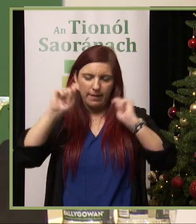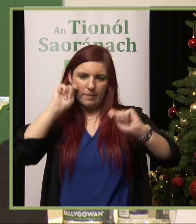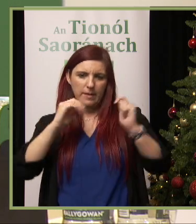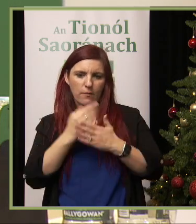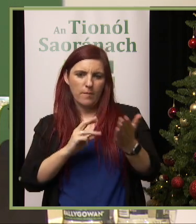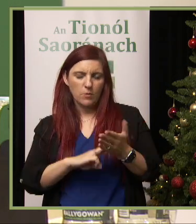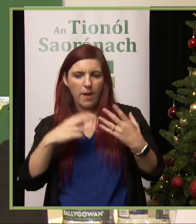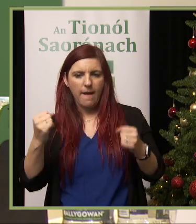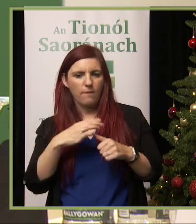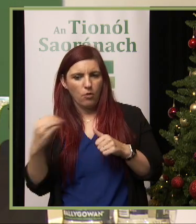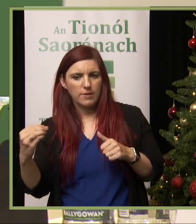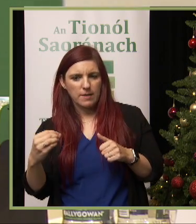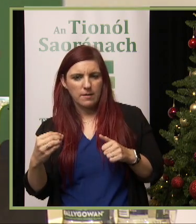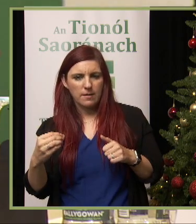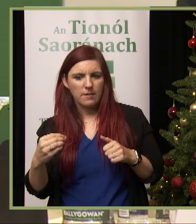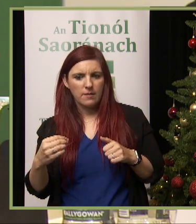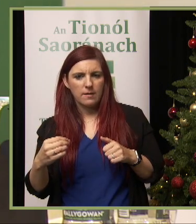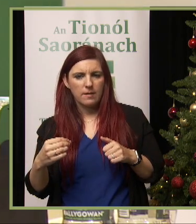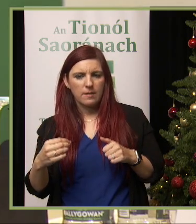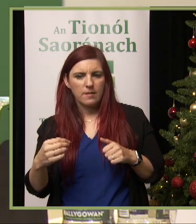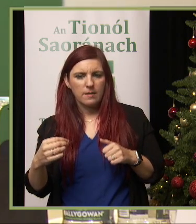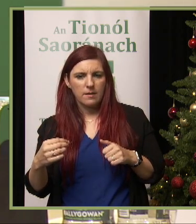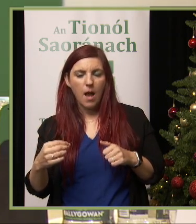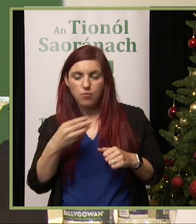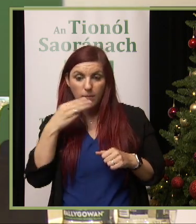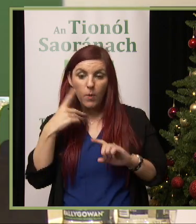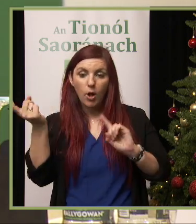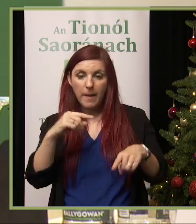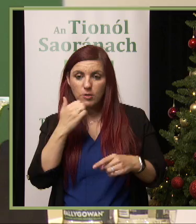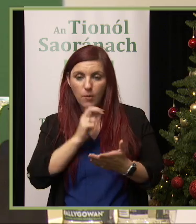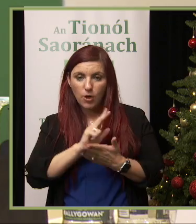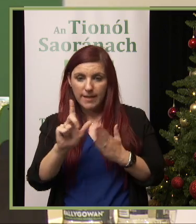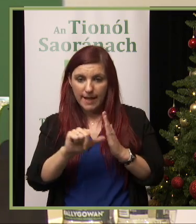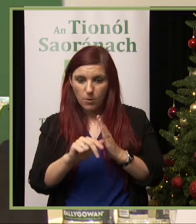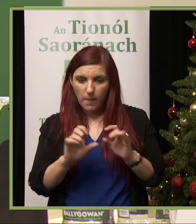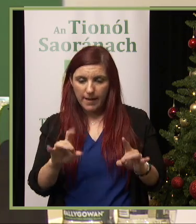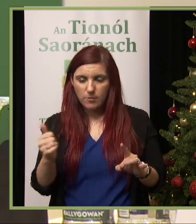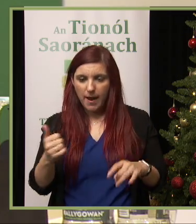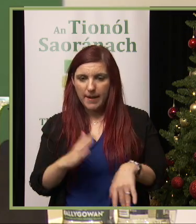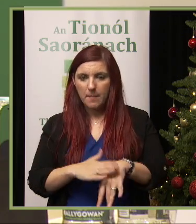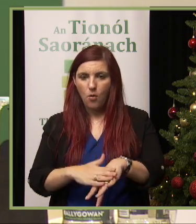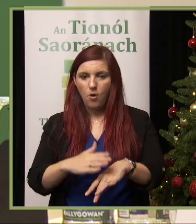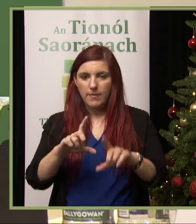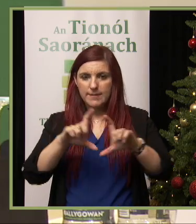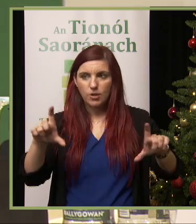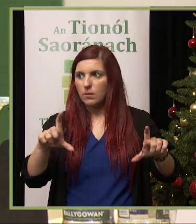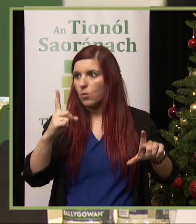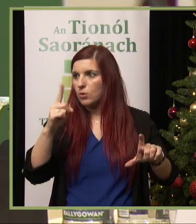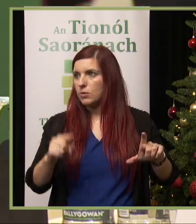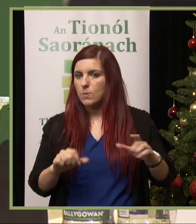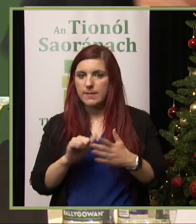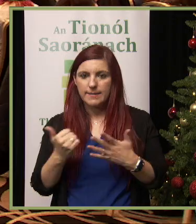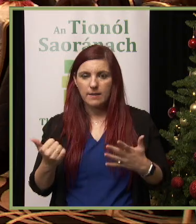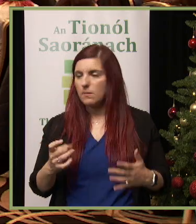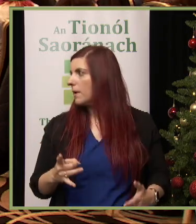minutes. Allow me that freedom, and I promise we'll come back to this later on. Is there anything else in this section?